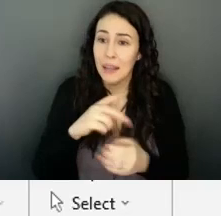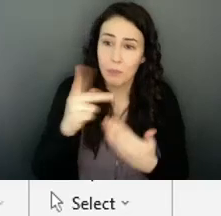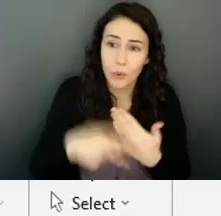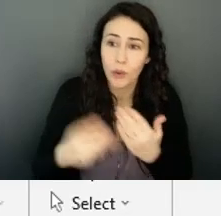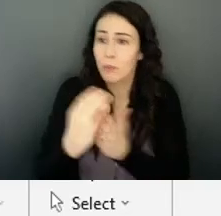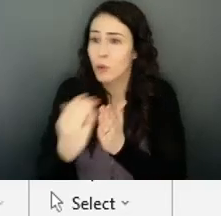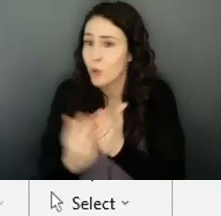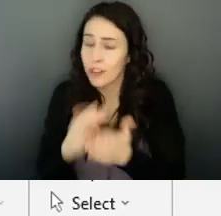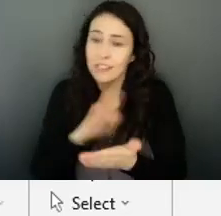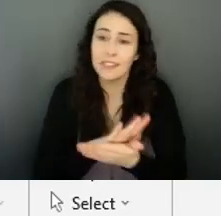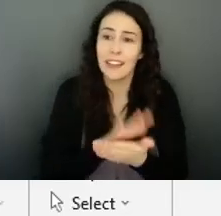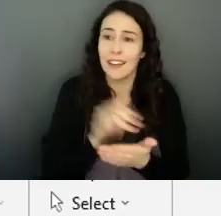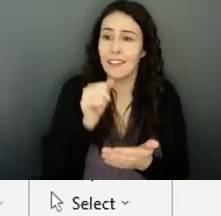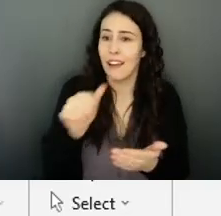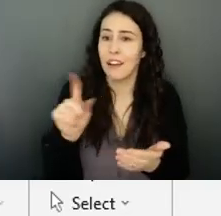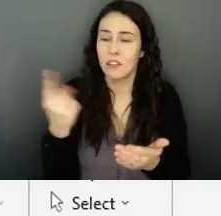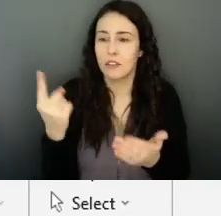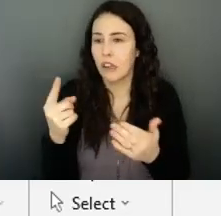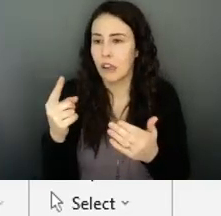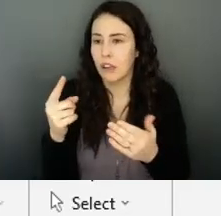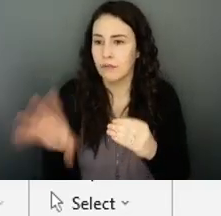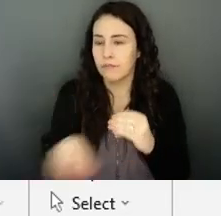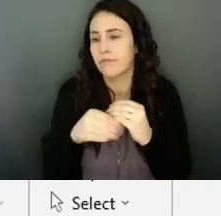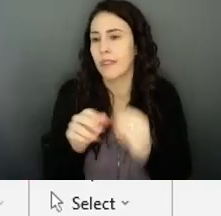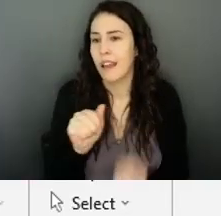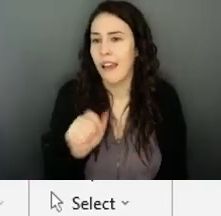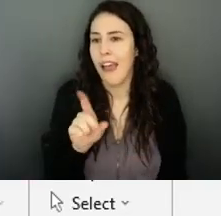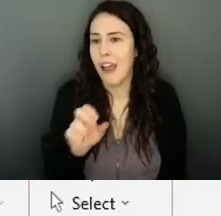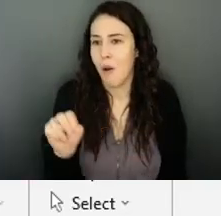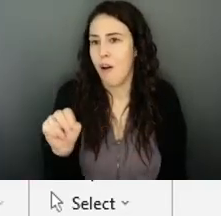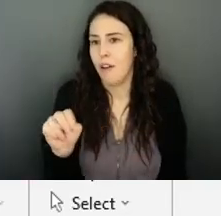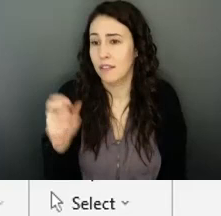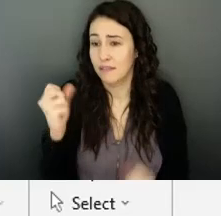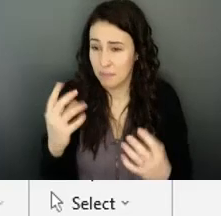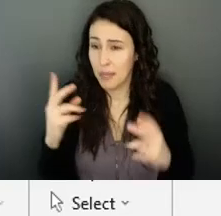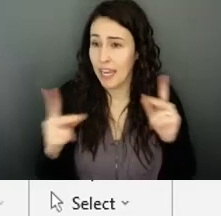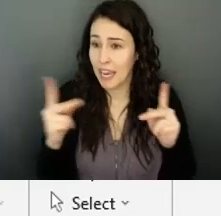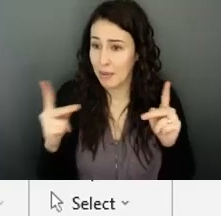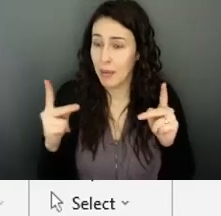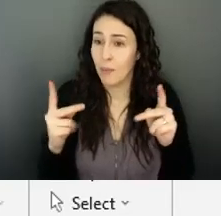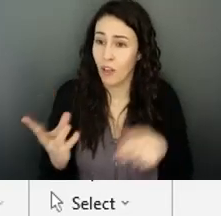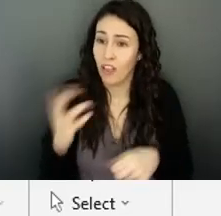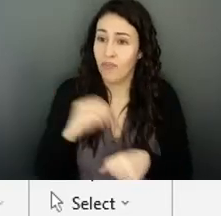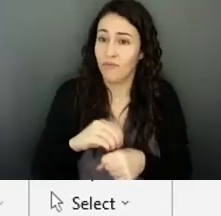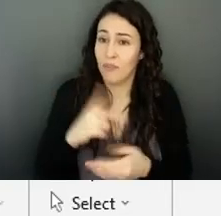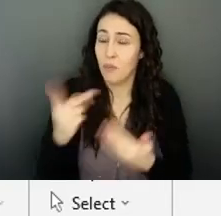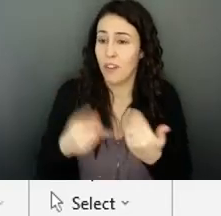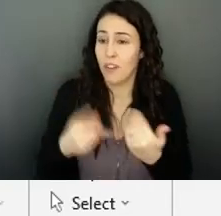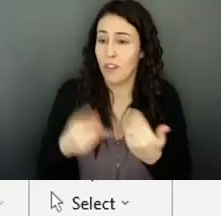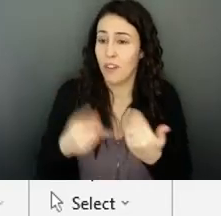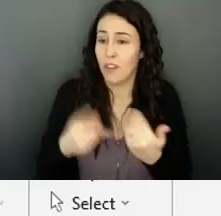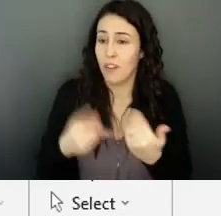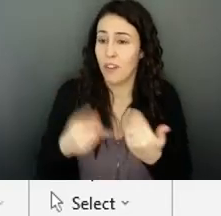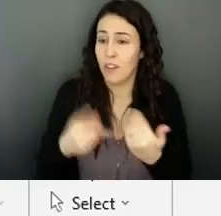not an add-on, which is what a lot of people came into this thinking it was. It was just another